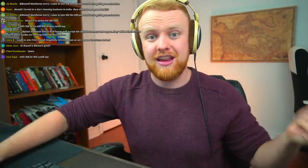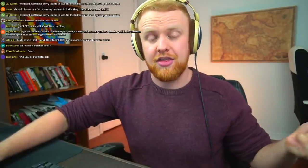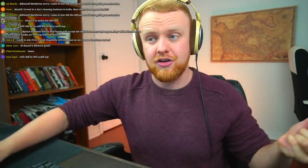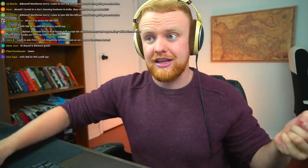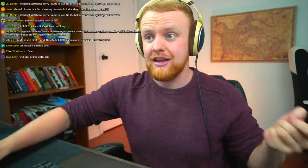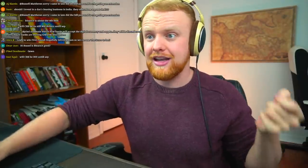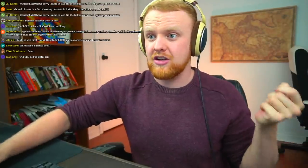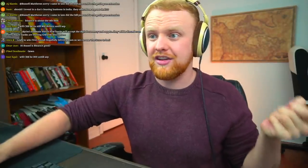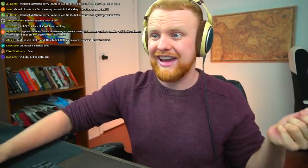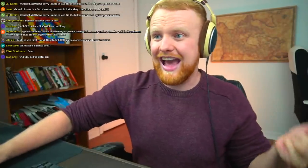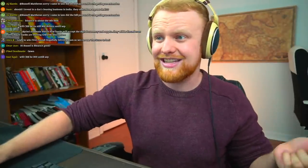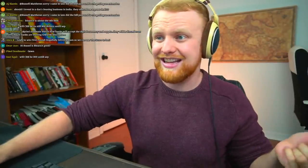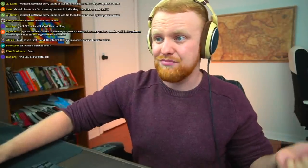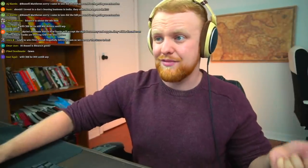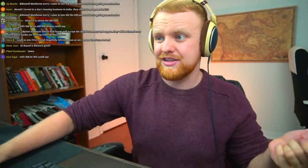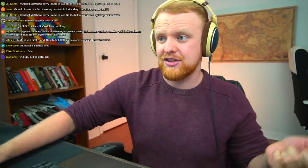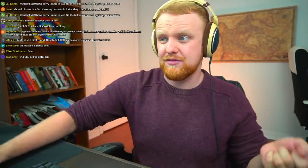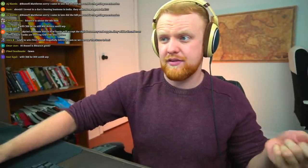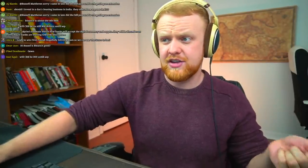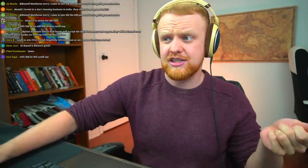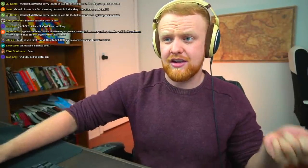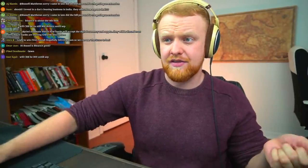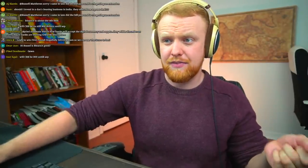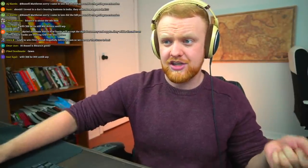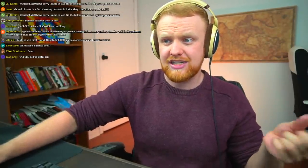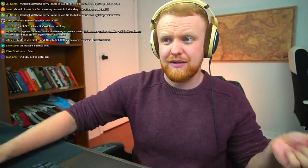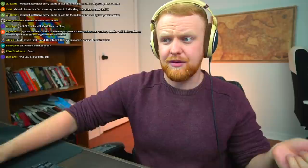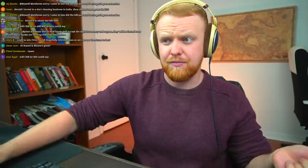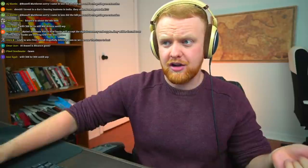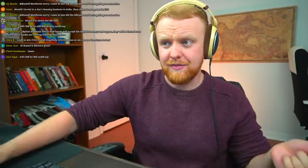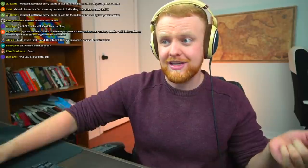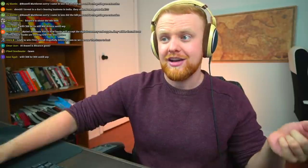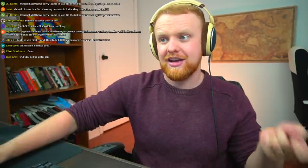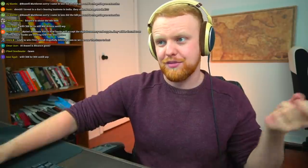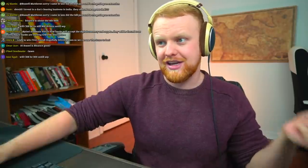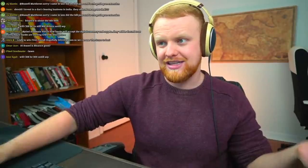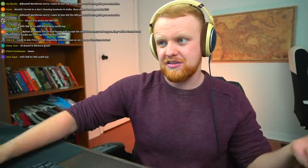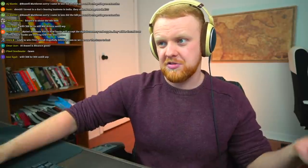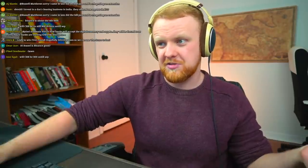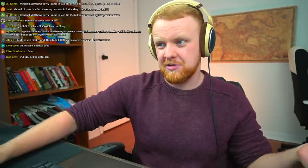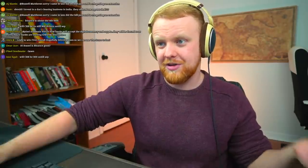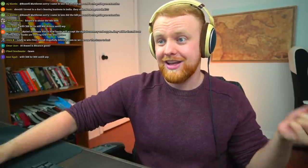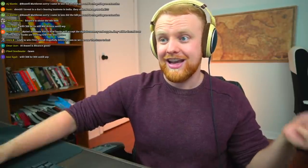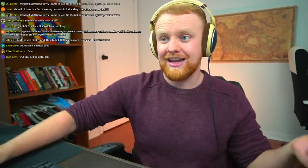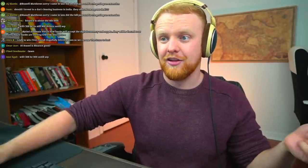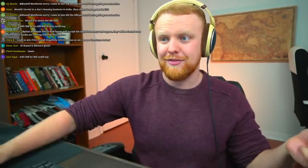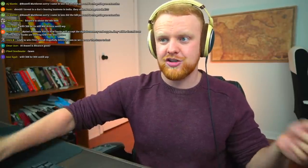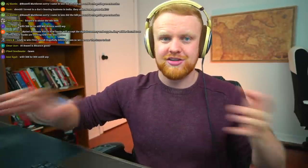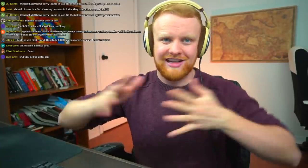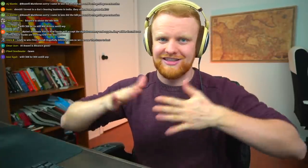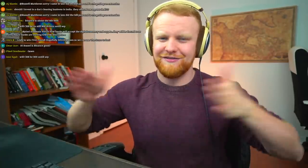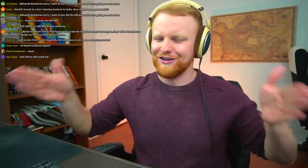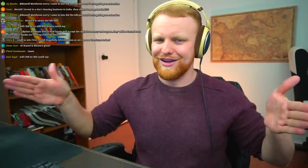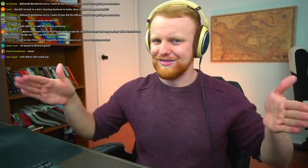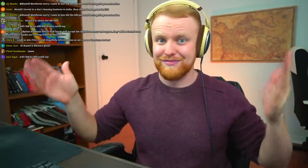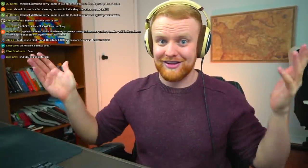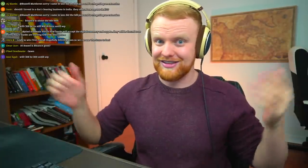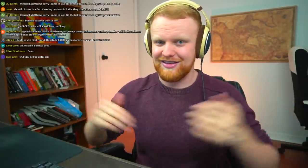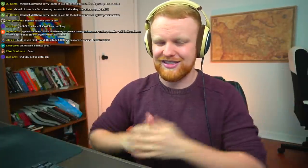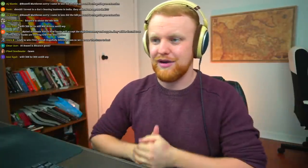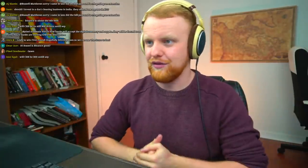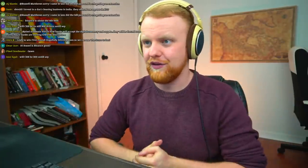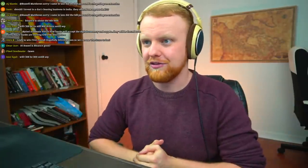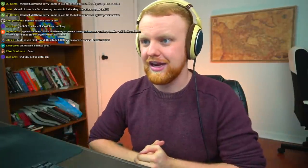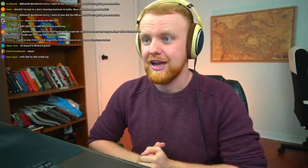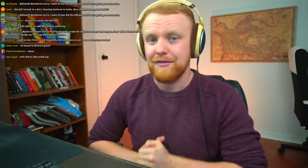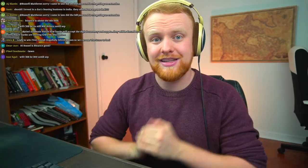Bill C-30. It's called an act to implement certain provisions of the budget tabled in Parliament on April 19th, 2021, and other measures. That's the full name of the bill.